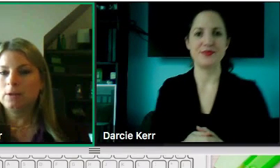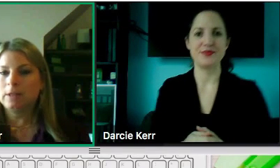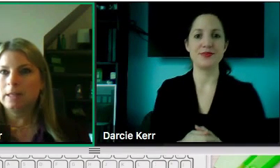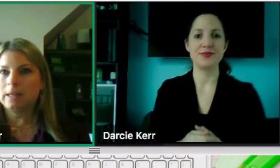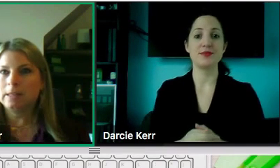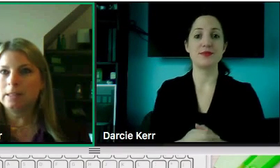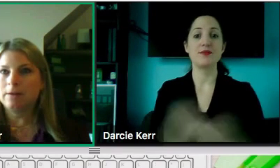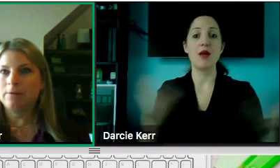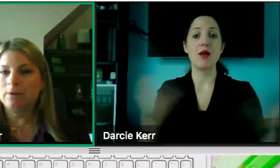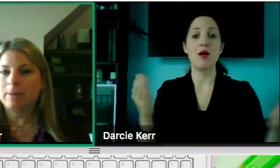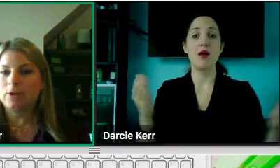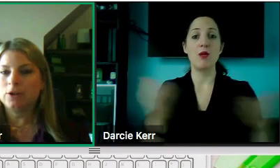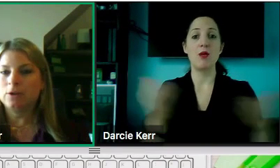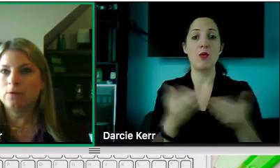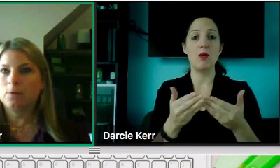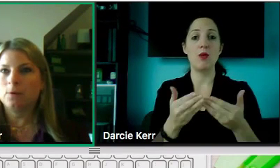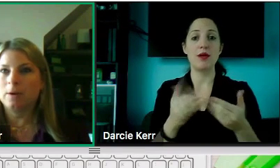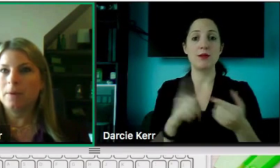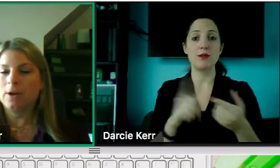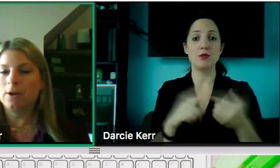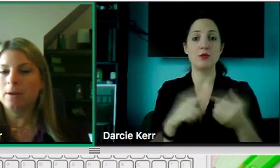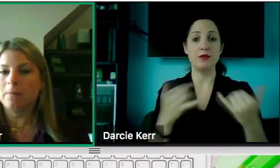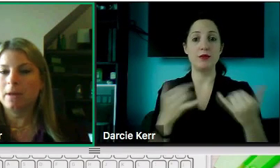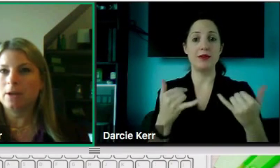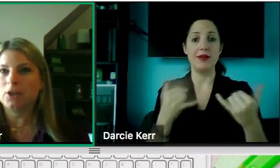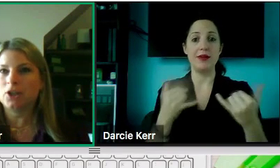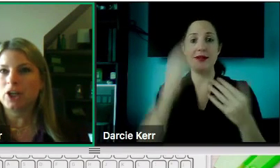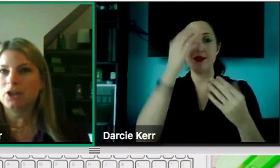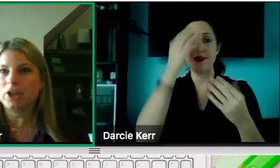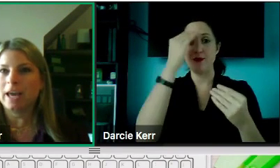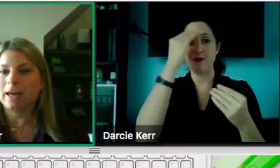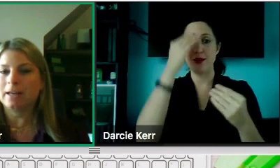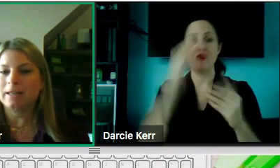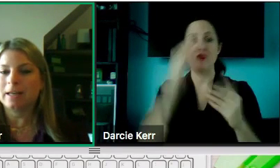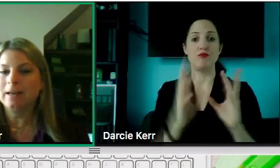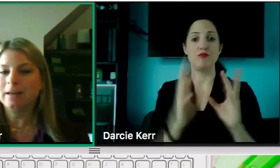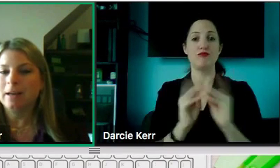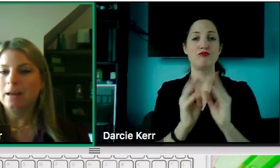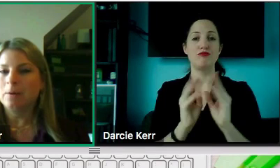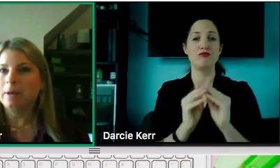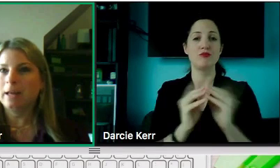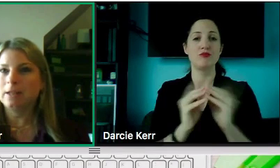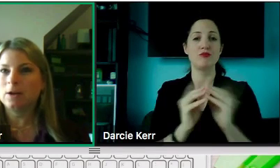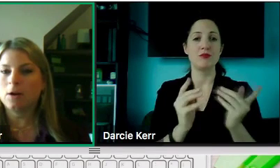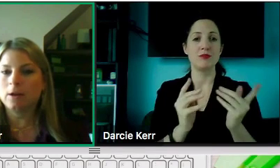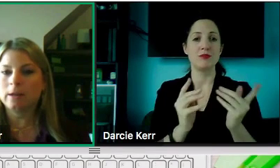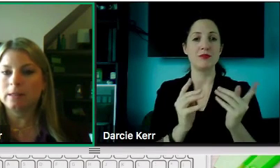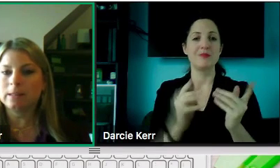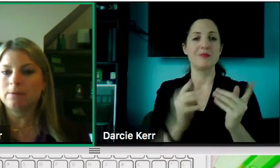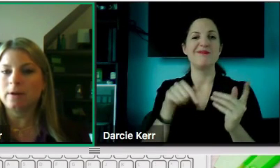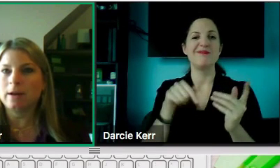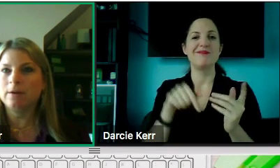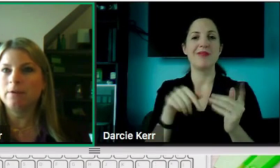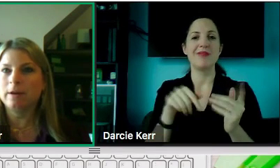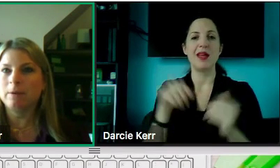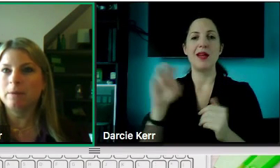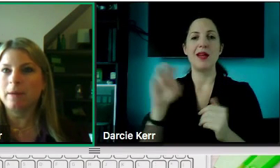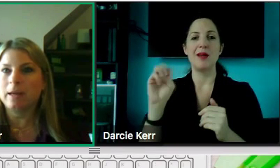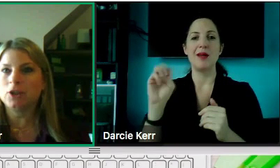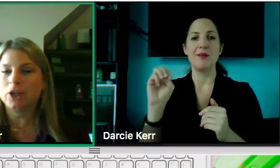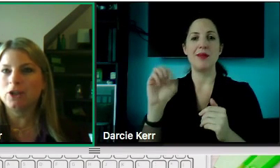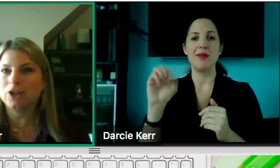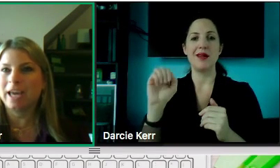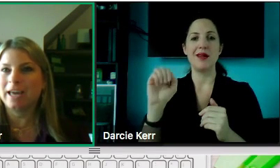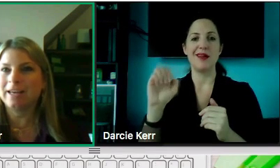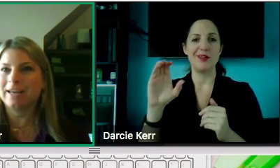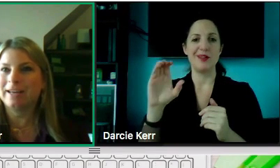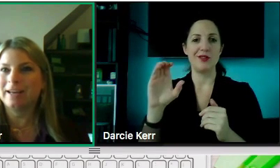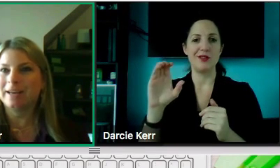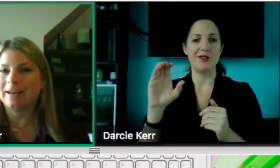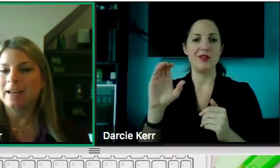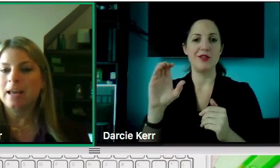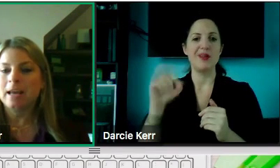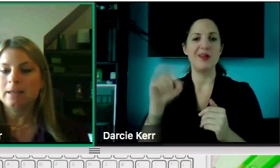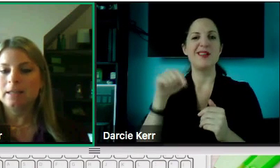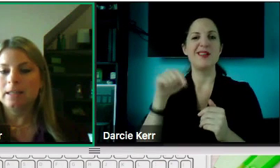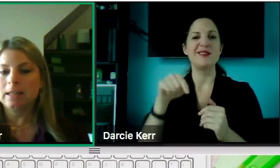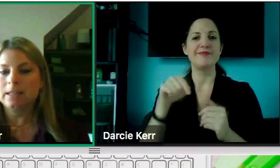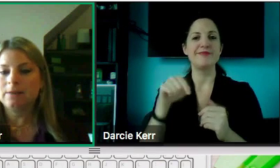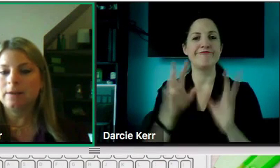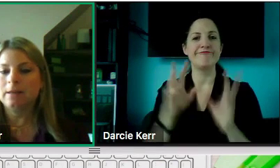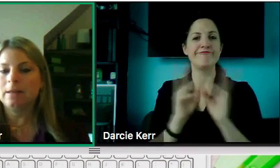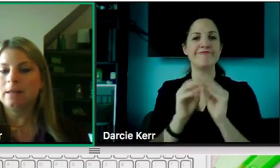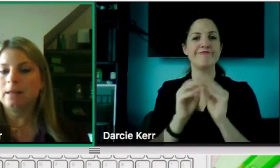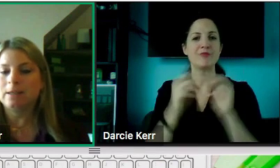So, welcome to today's information forum here at Make a Change Canada. We like to call this Find Your Fit with Make a Change